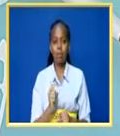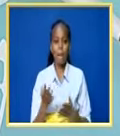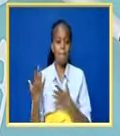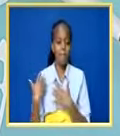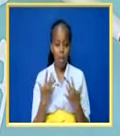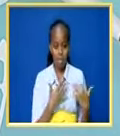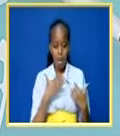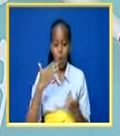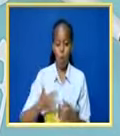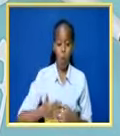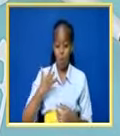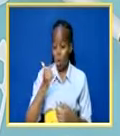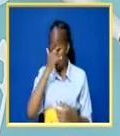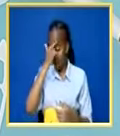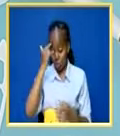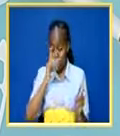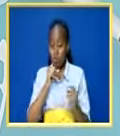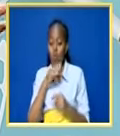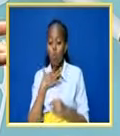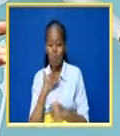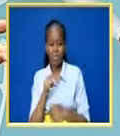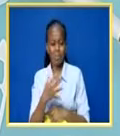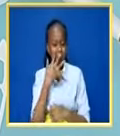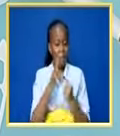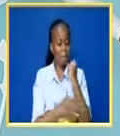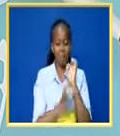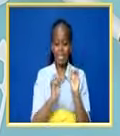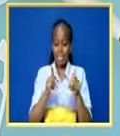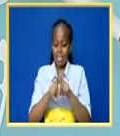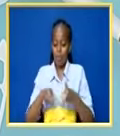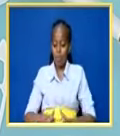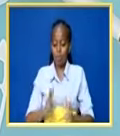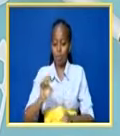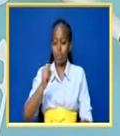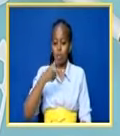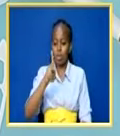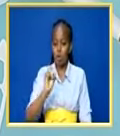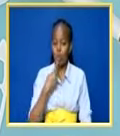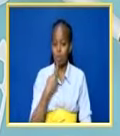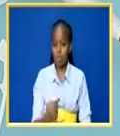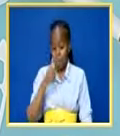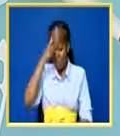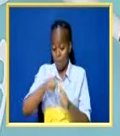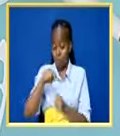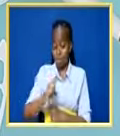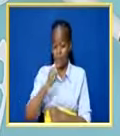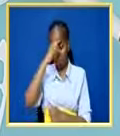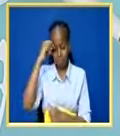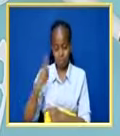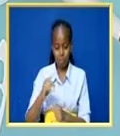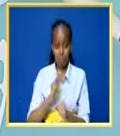bath daily. That's because right. We don't want you smelling bad. Just like the way Shiko has said. Yeah. Remember, you're sweating a lot.